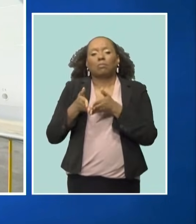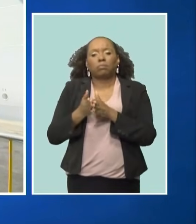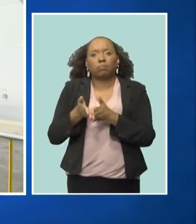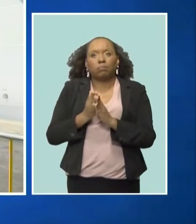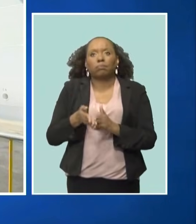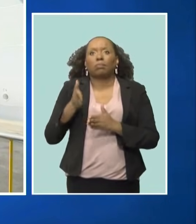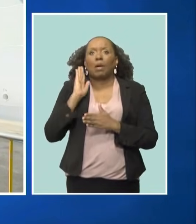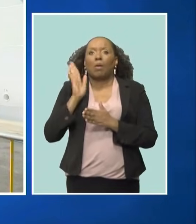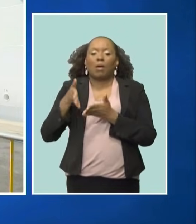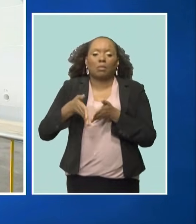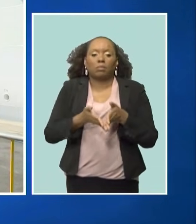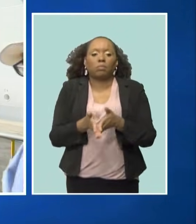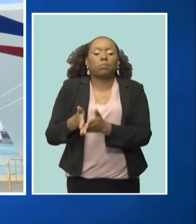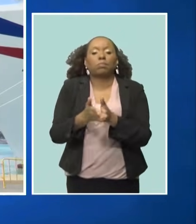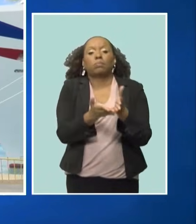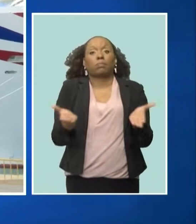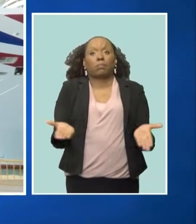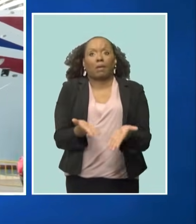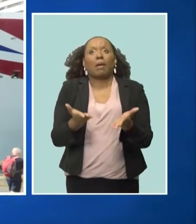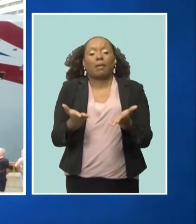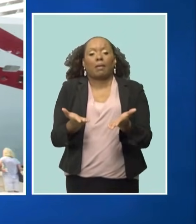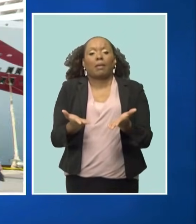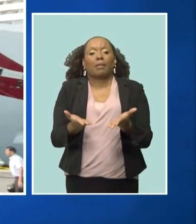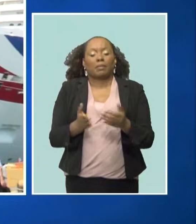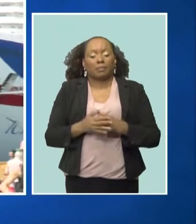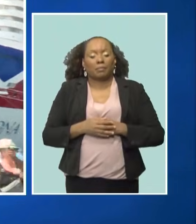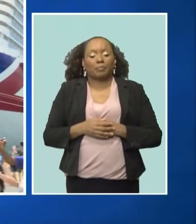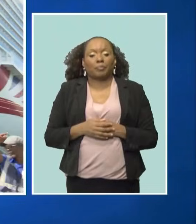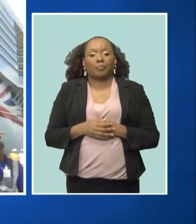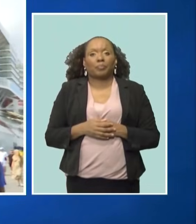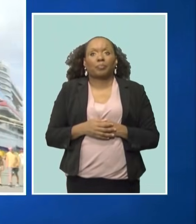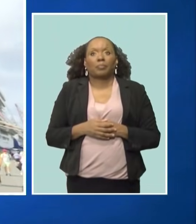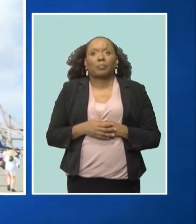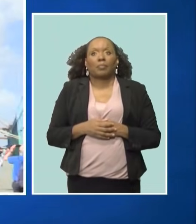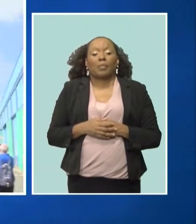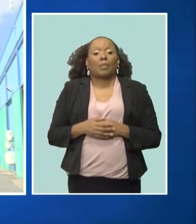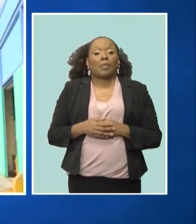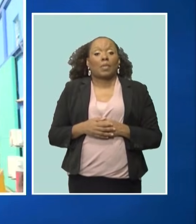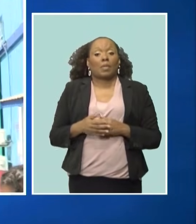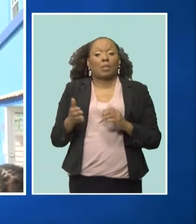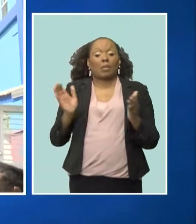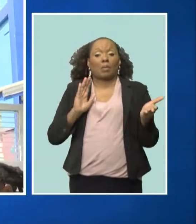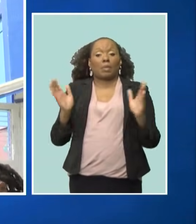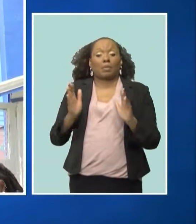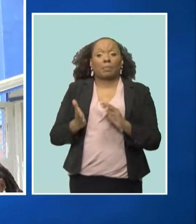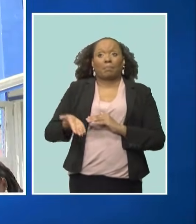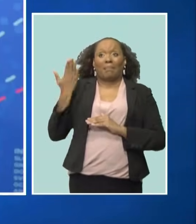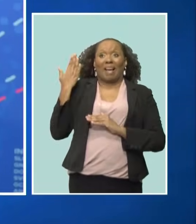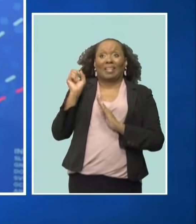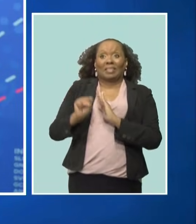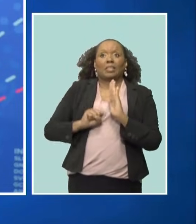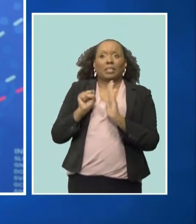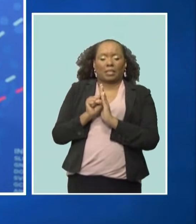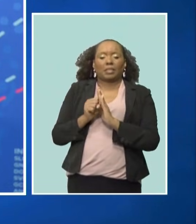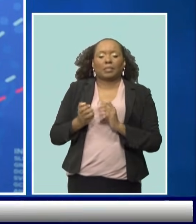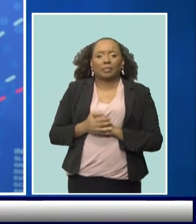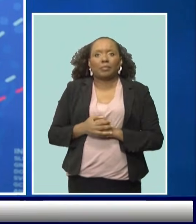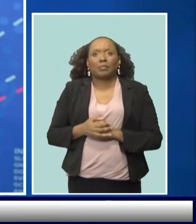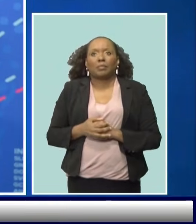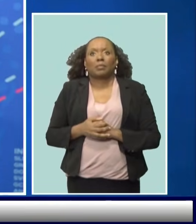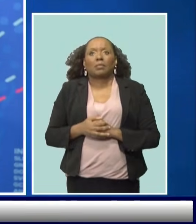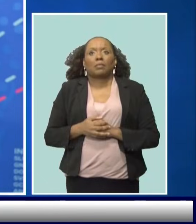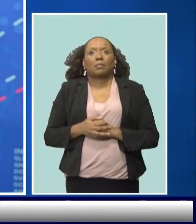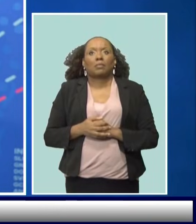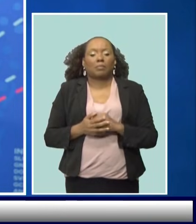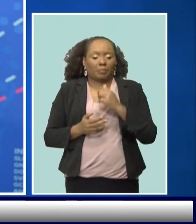passengers will be sailing into the Bridgetown port this upcoming season compared to last season. This year we've had 388